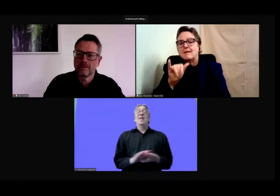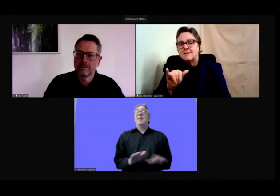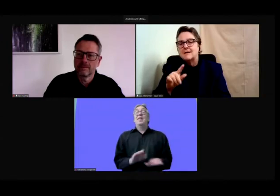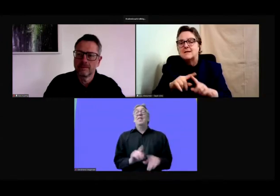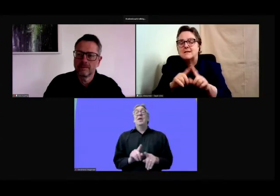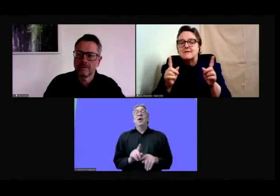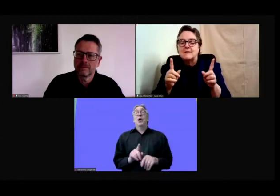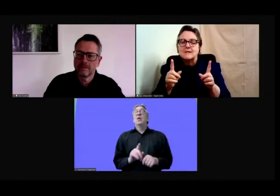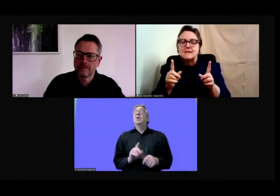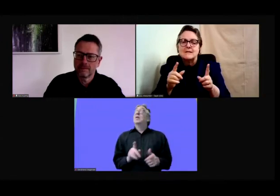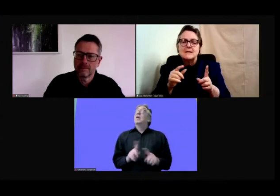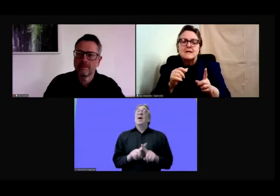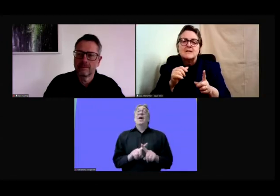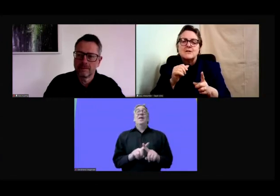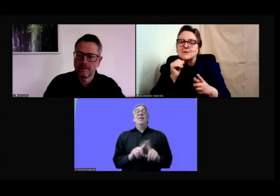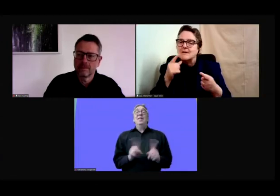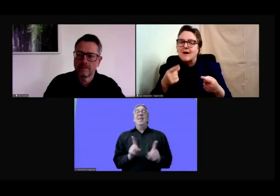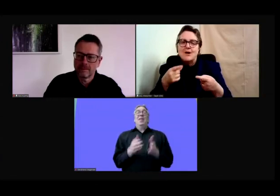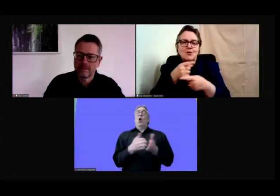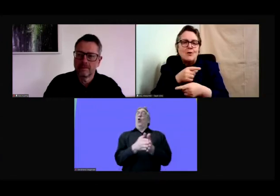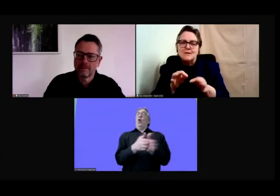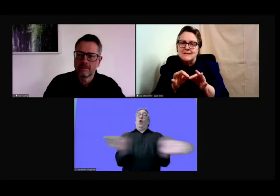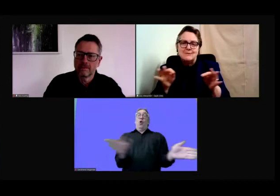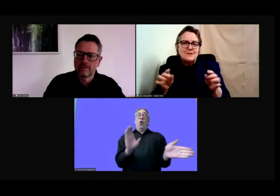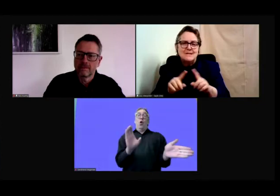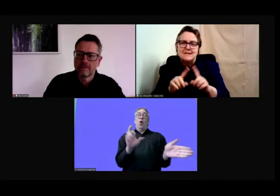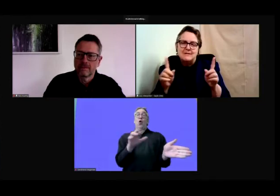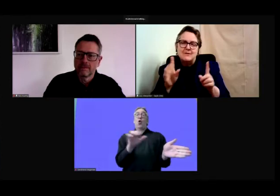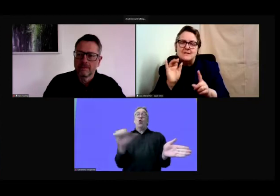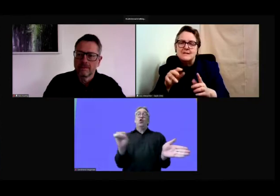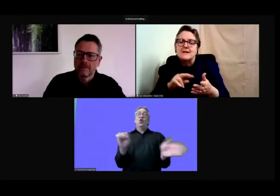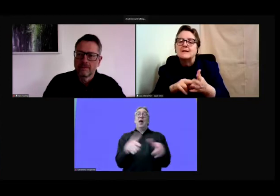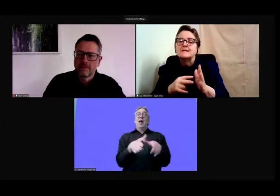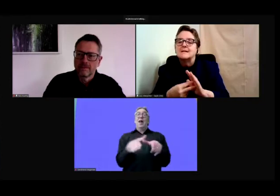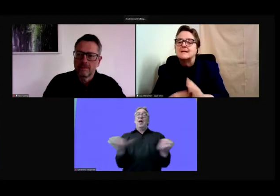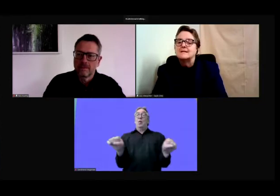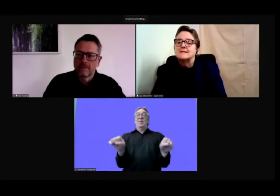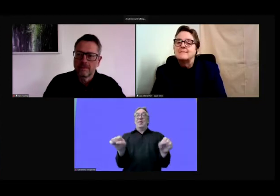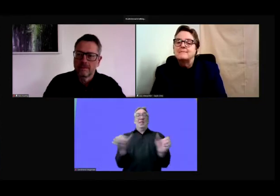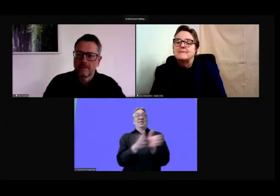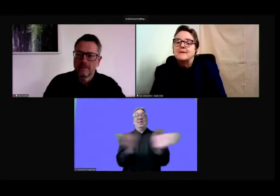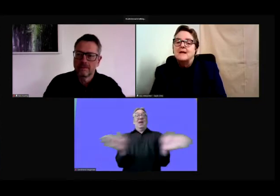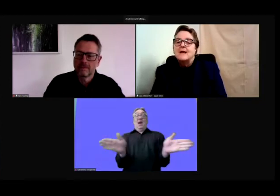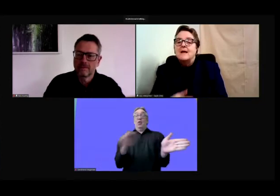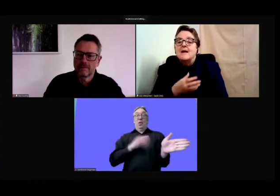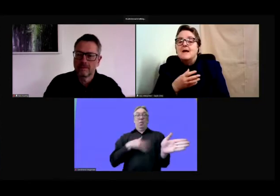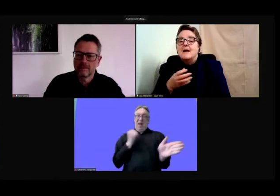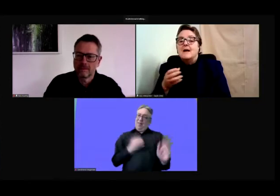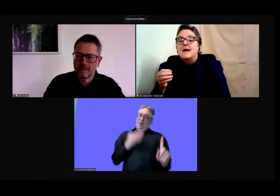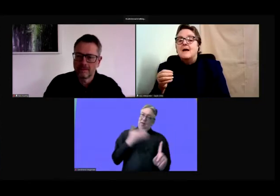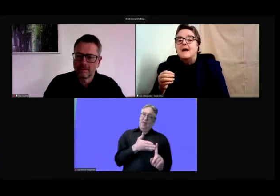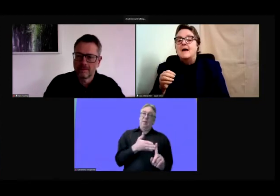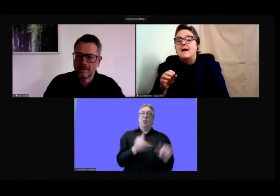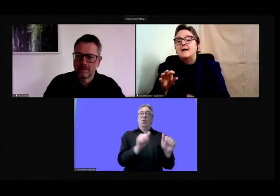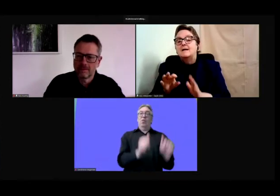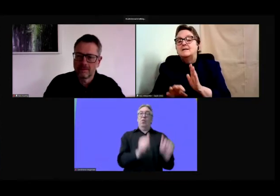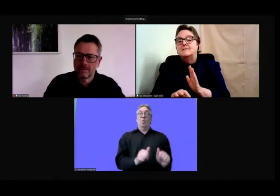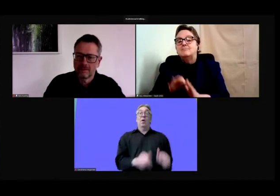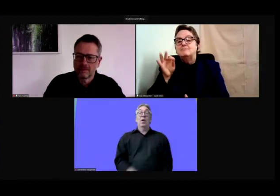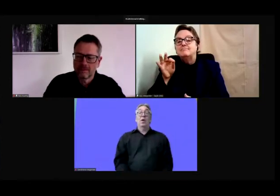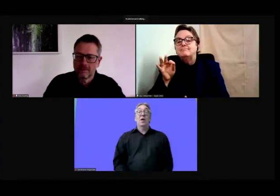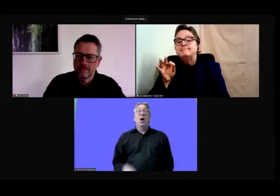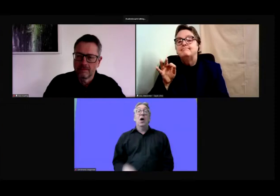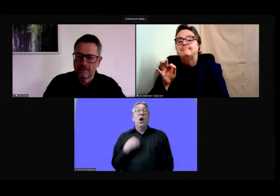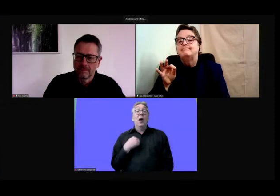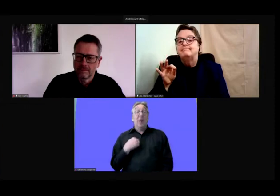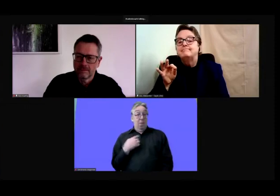a cross-linguistic difference in that sense. And finding that signers conceptualize